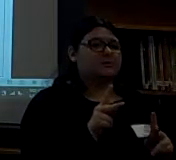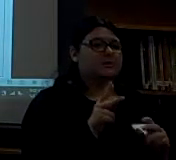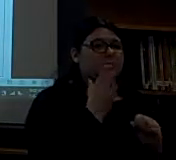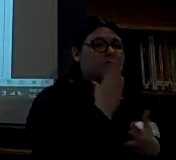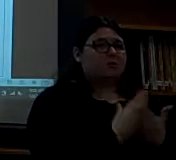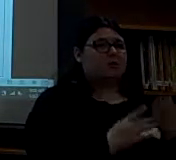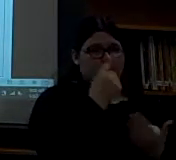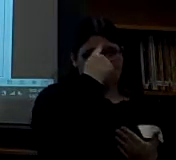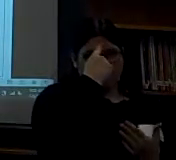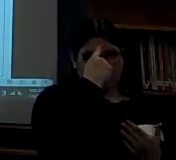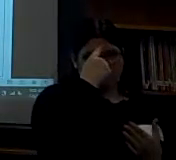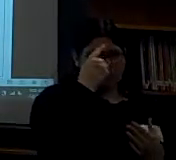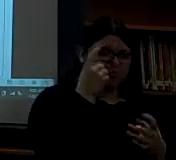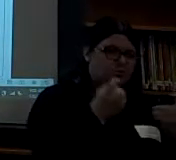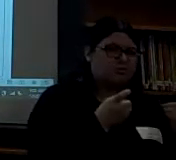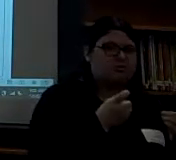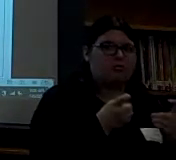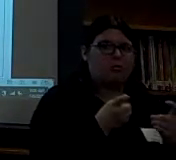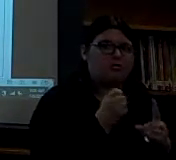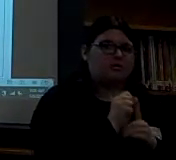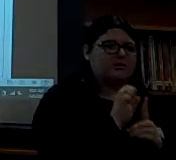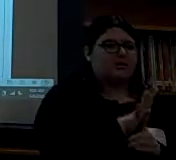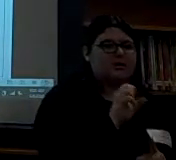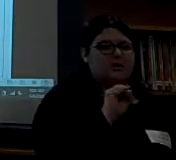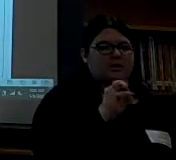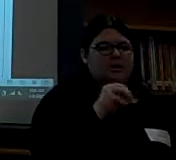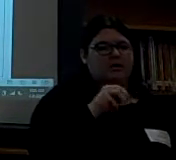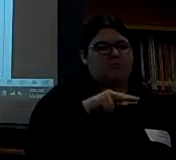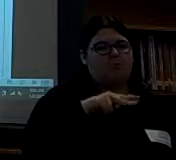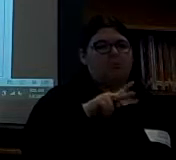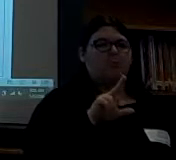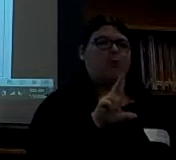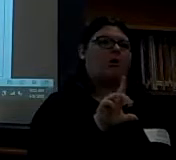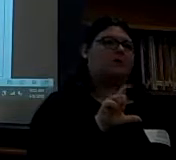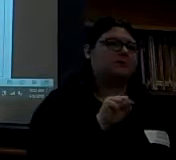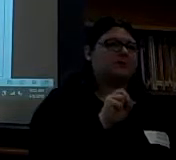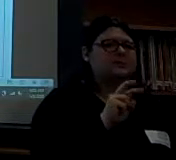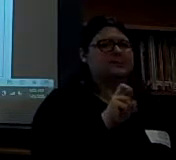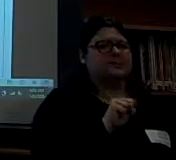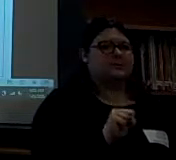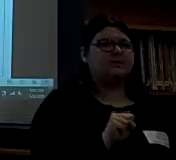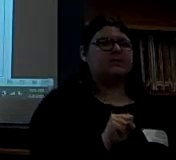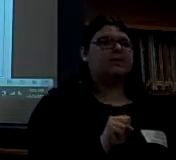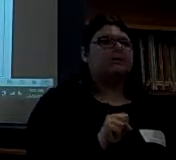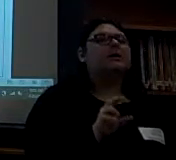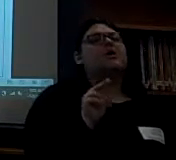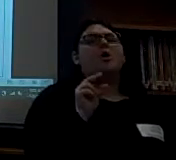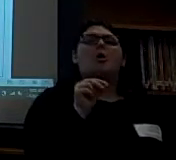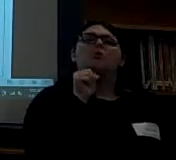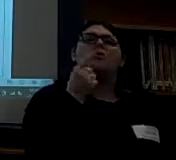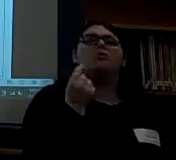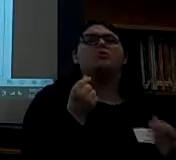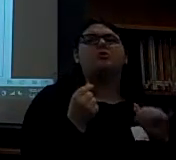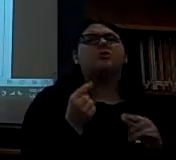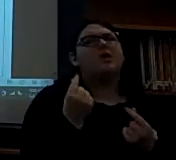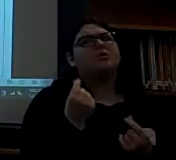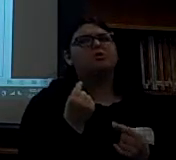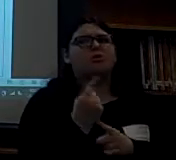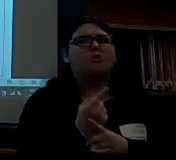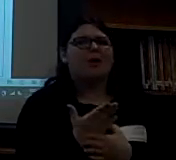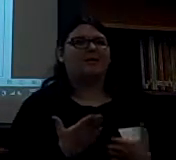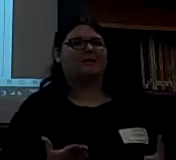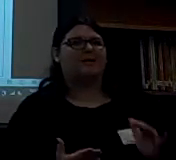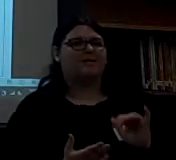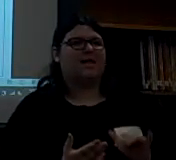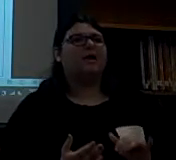allows us to control our impulses. So we may want to do something. This part of the brain says, don't do that. Do the right thing. This part of the brain also allows us